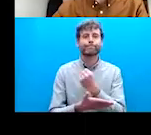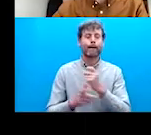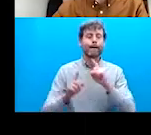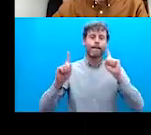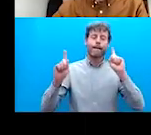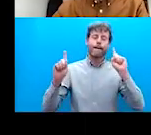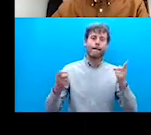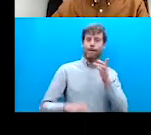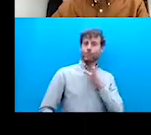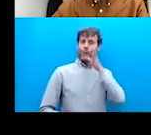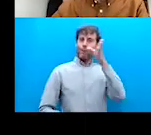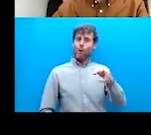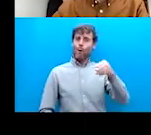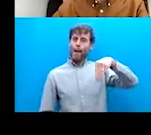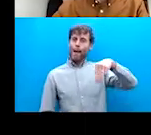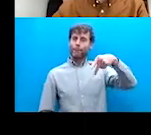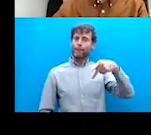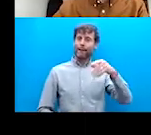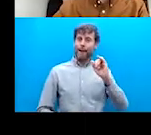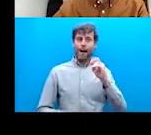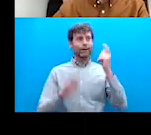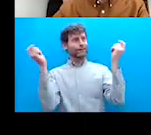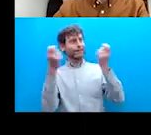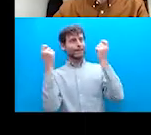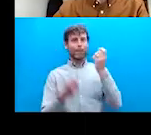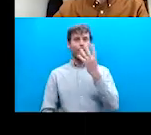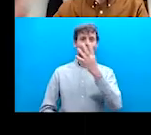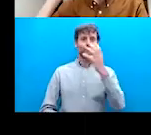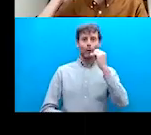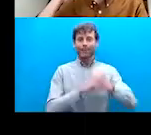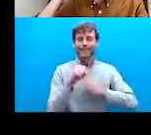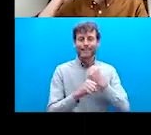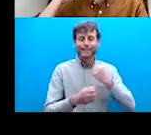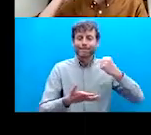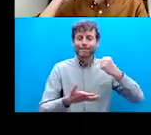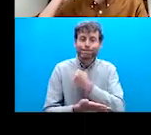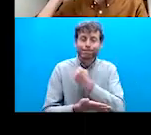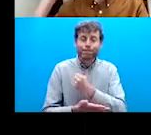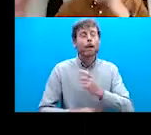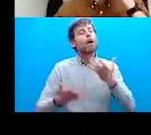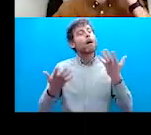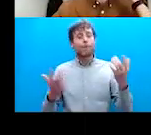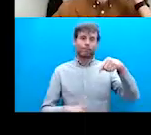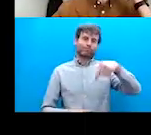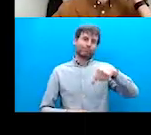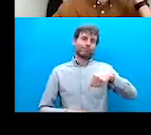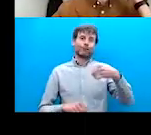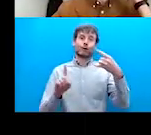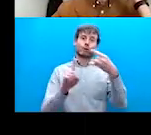but it's still nice, I think, that we can reach so many more people through a Zoom webinar.